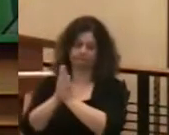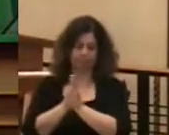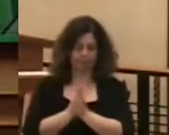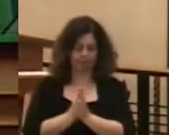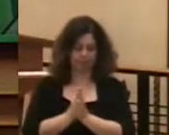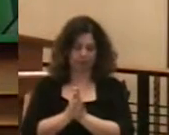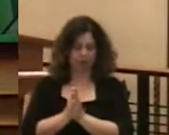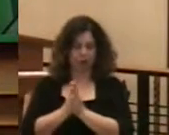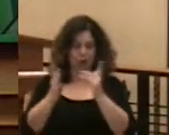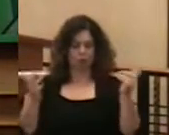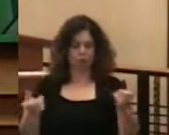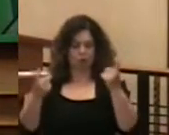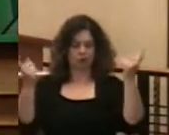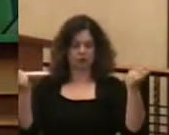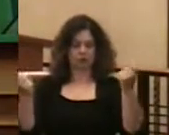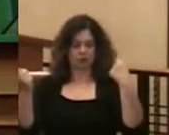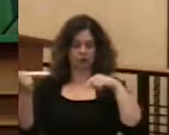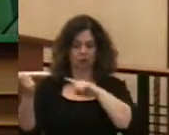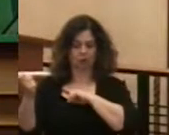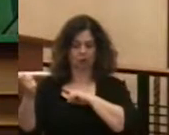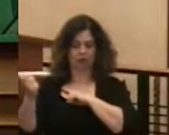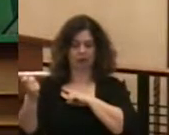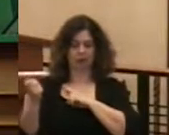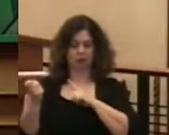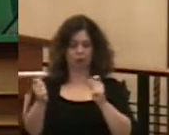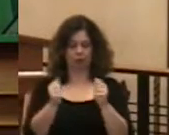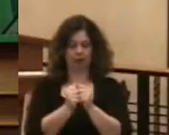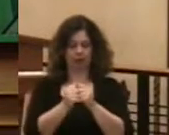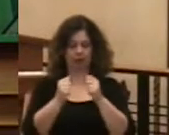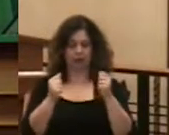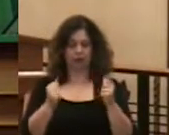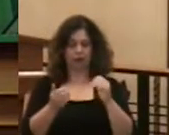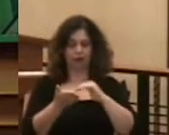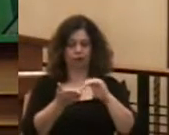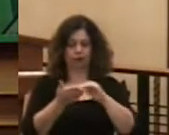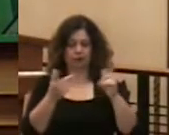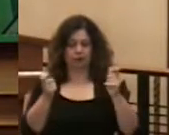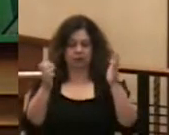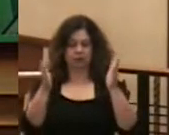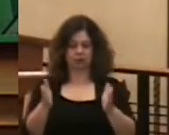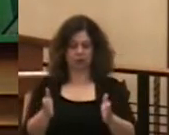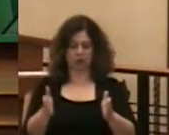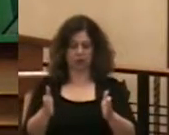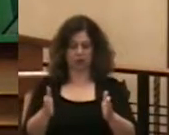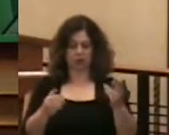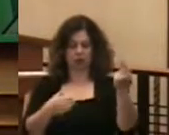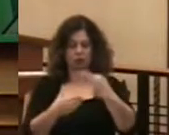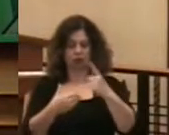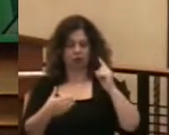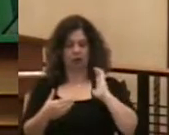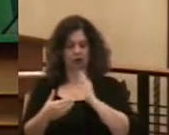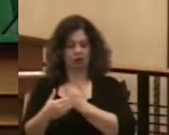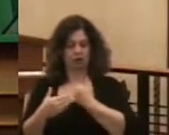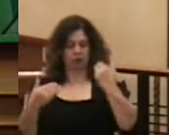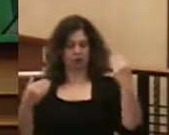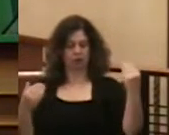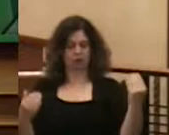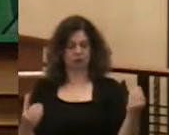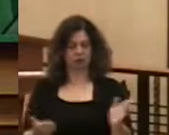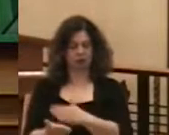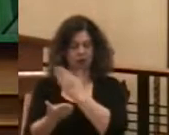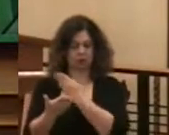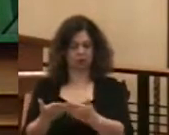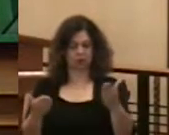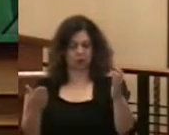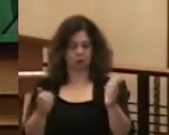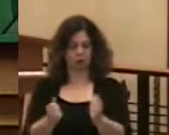We rejoice that we take our place among forgiven sinners of every generation. Join our voices with all who sing your eternal praises,